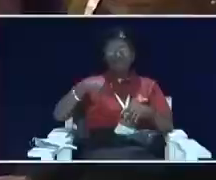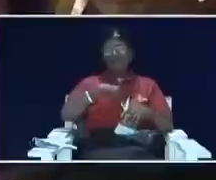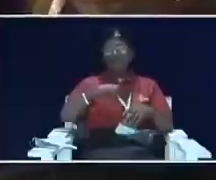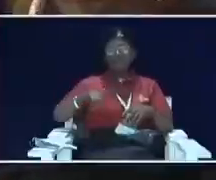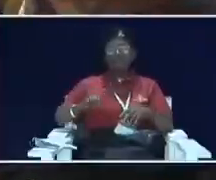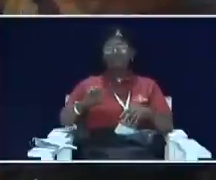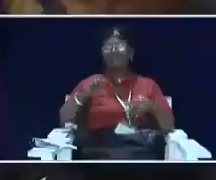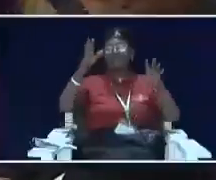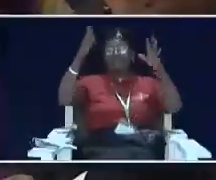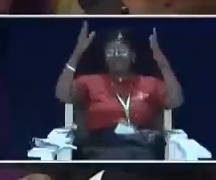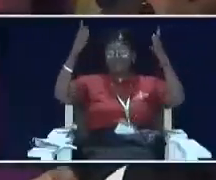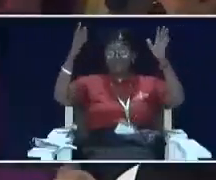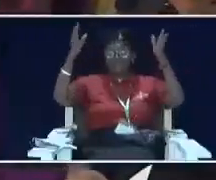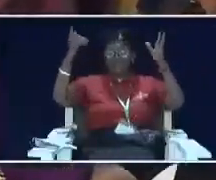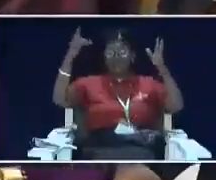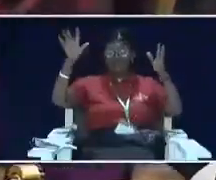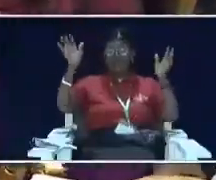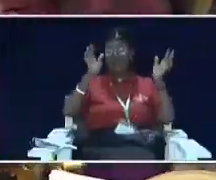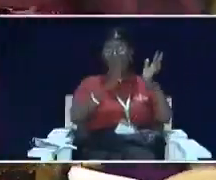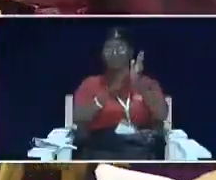for the engineers.